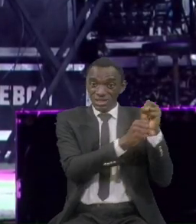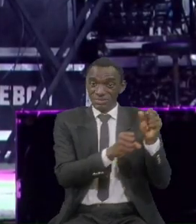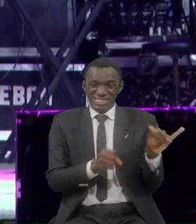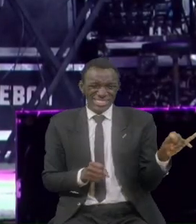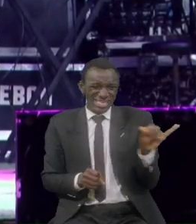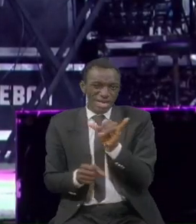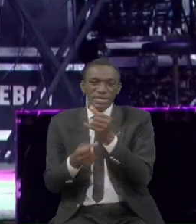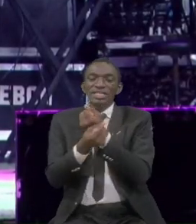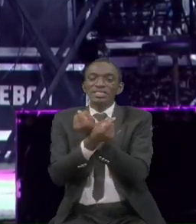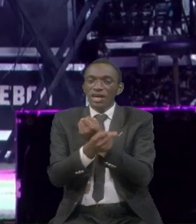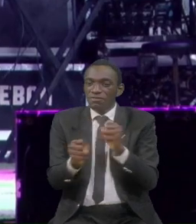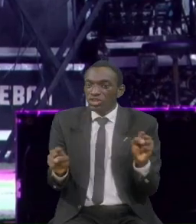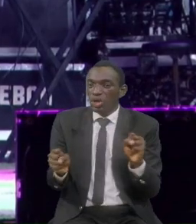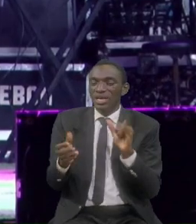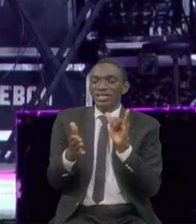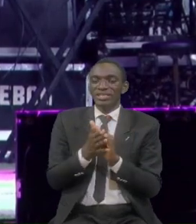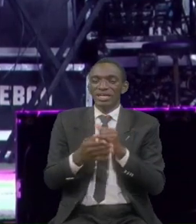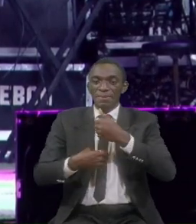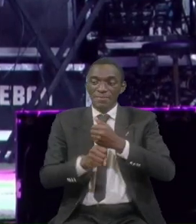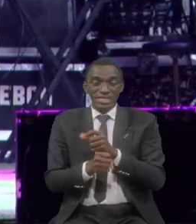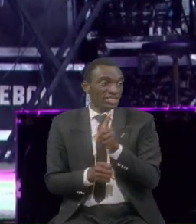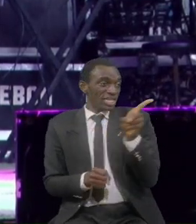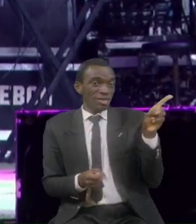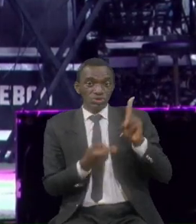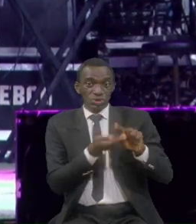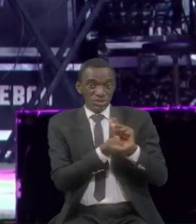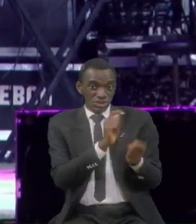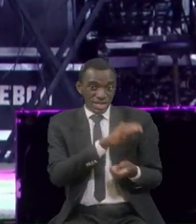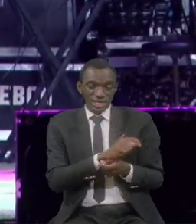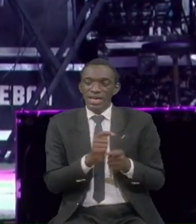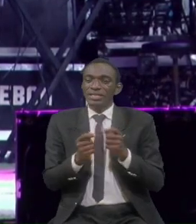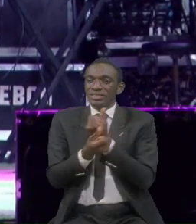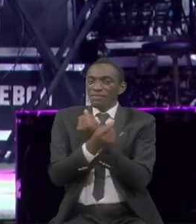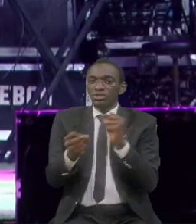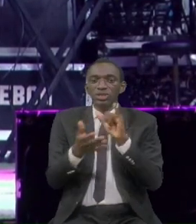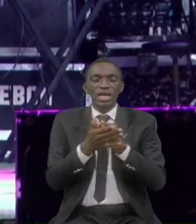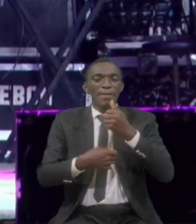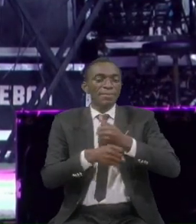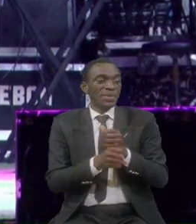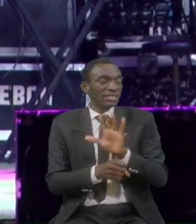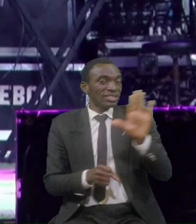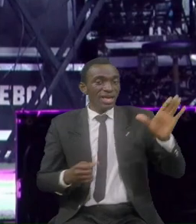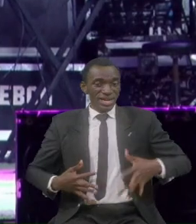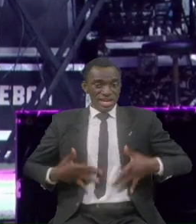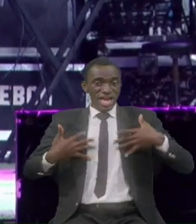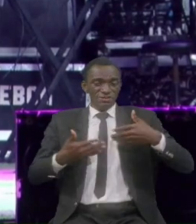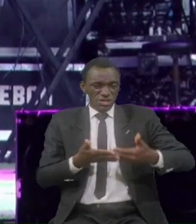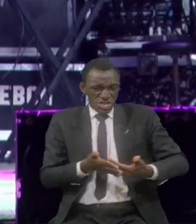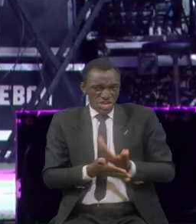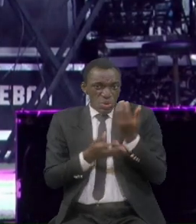transformation, that brings a change, that brings a total new direction in your life.